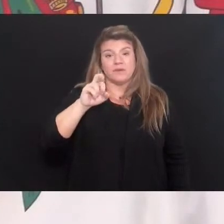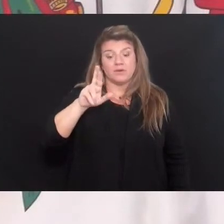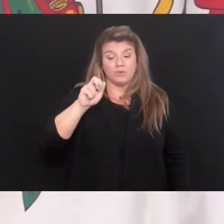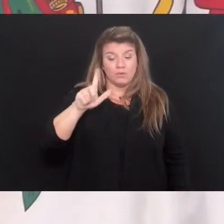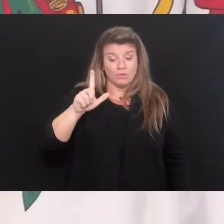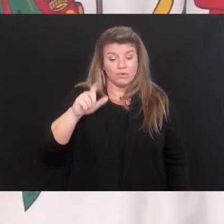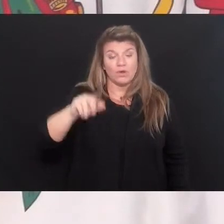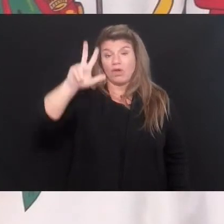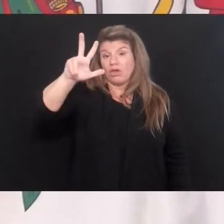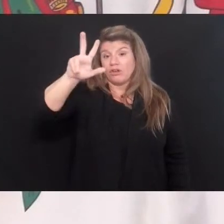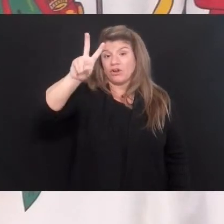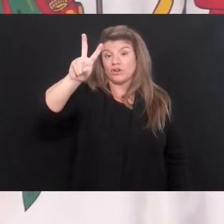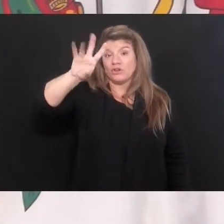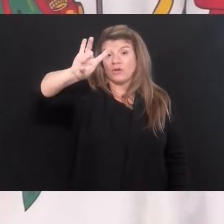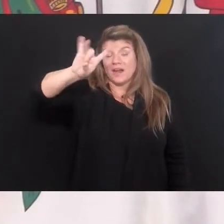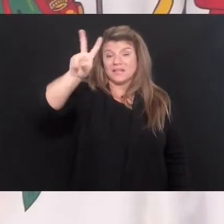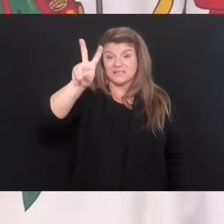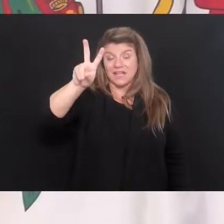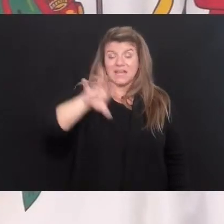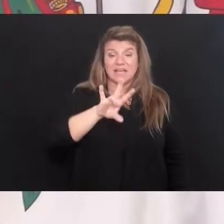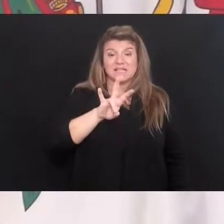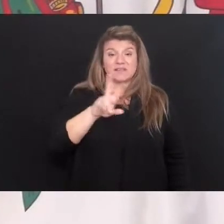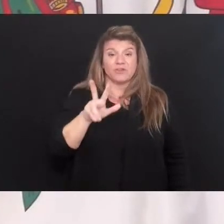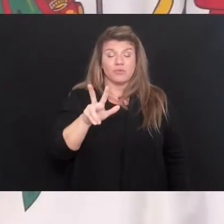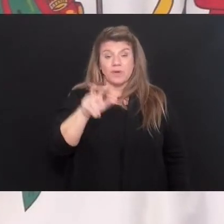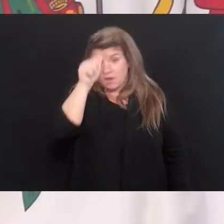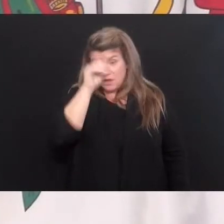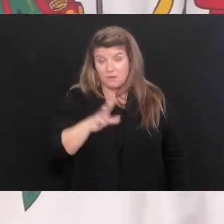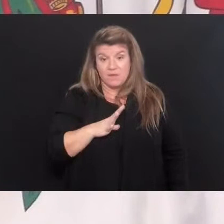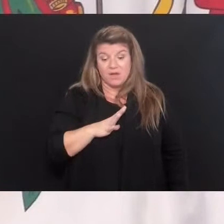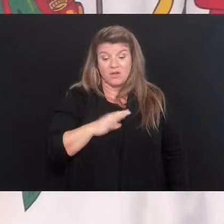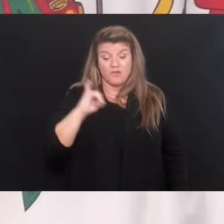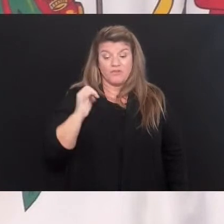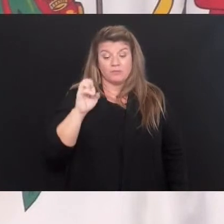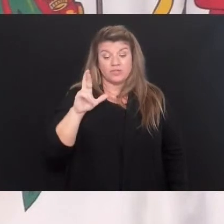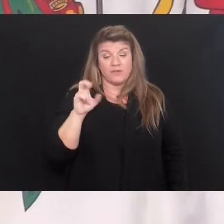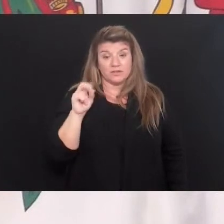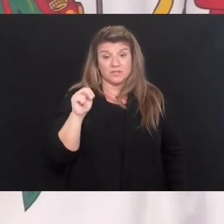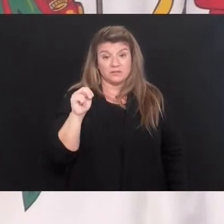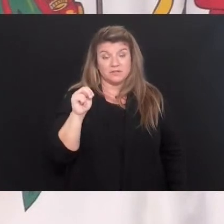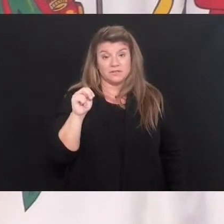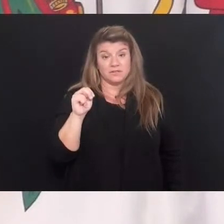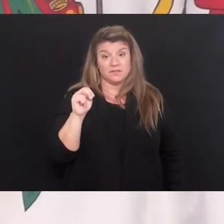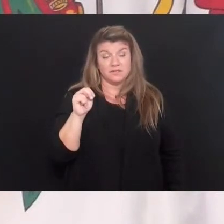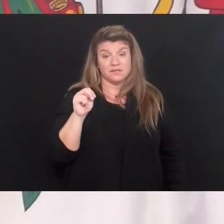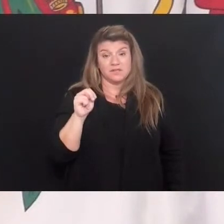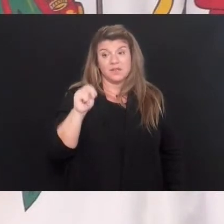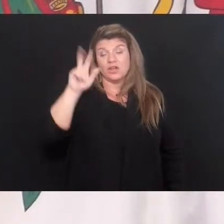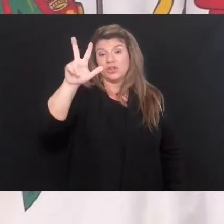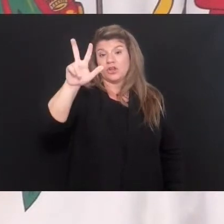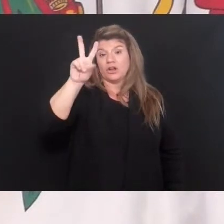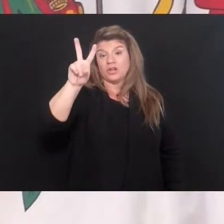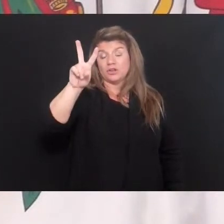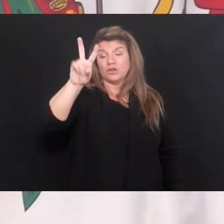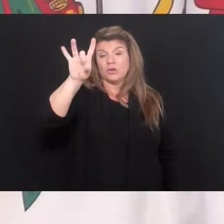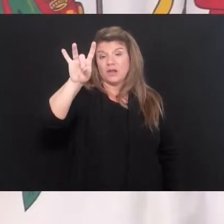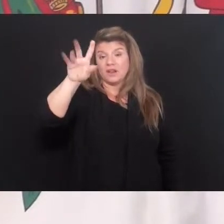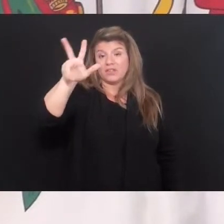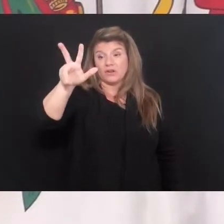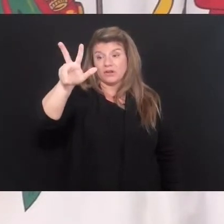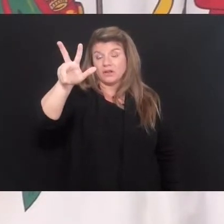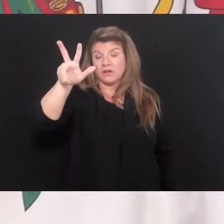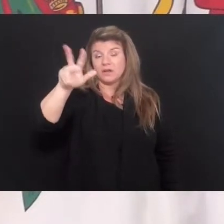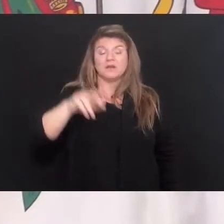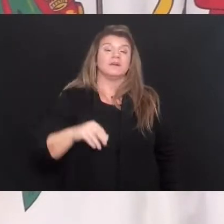The 3,282nd death, a 73-year-old male from Jefferson County. The 3,283rd